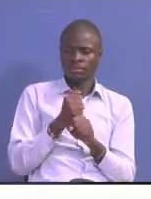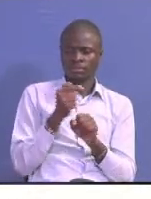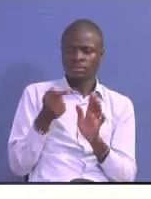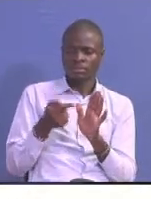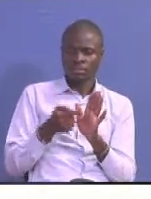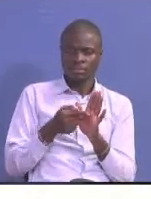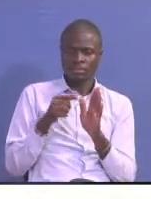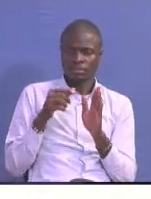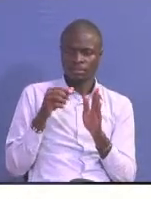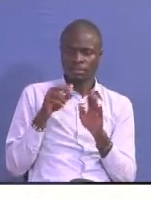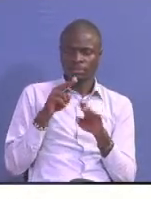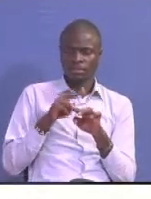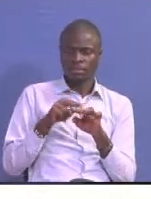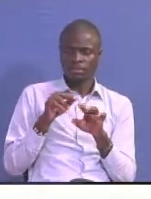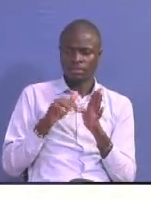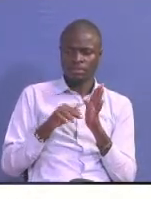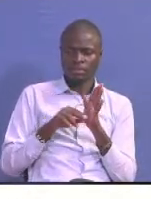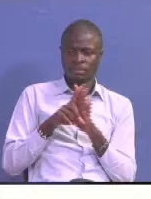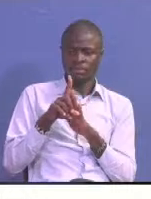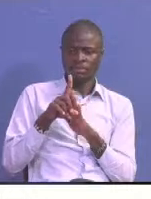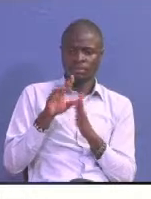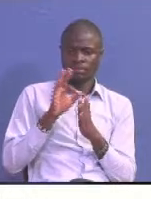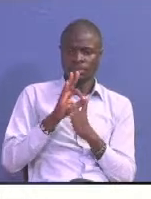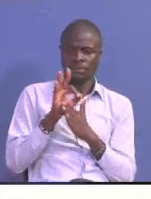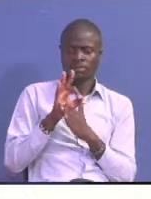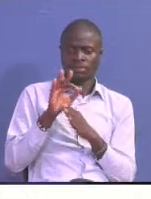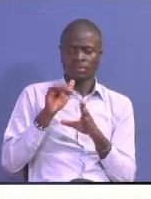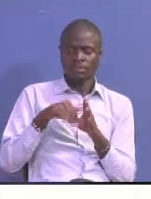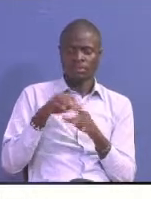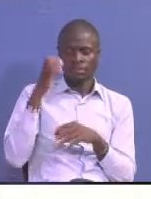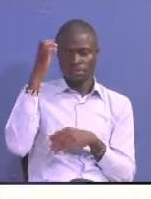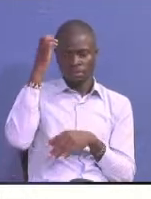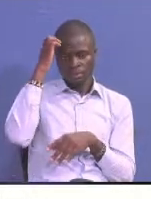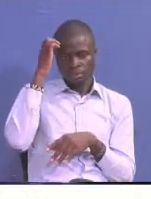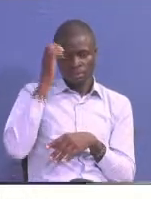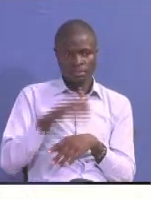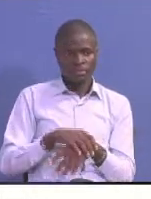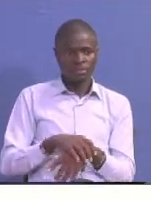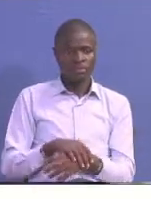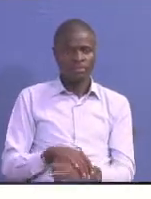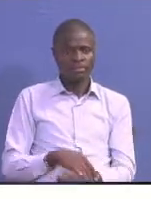in terms of development and funding of education? Thank you very much.